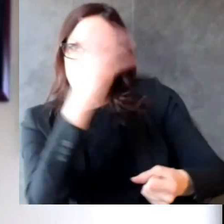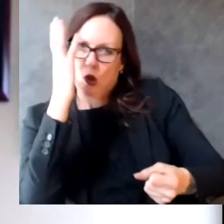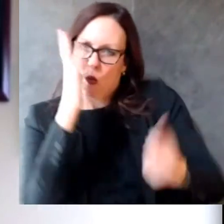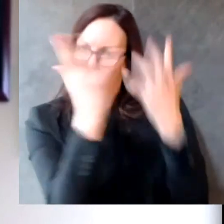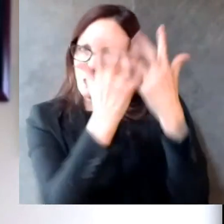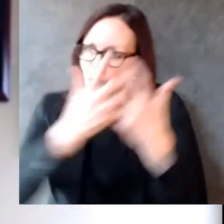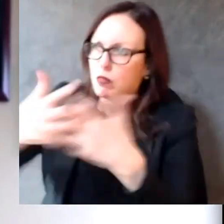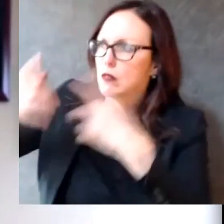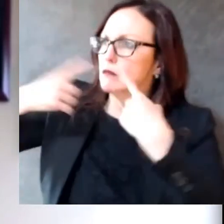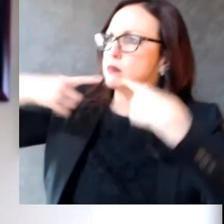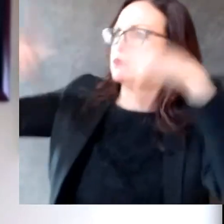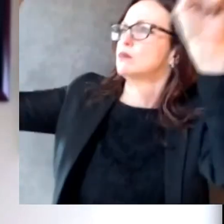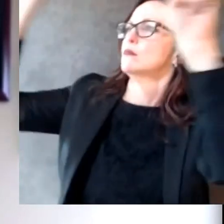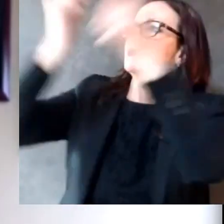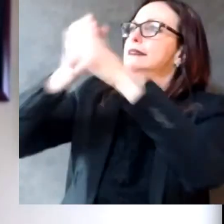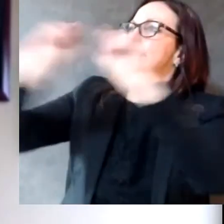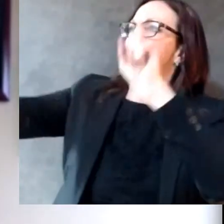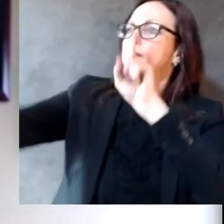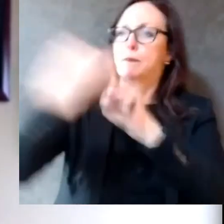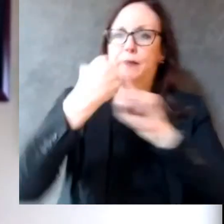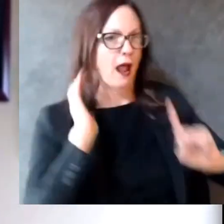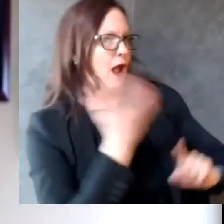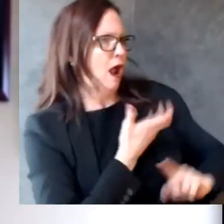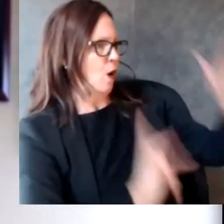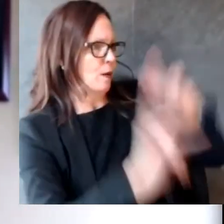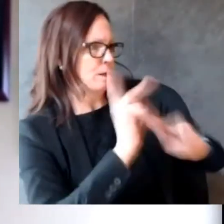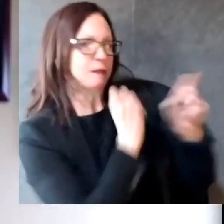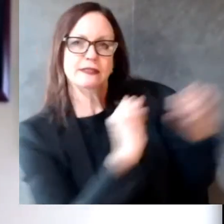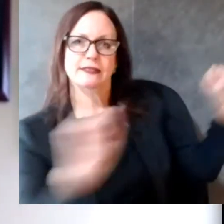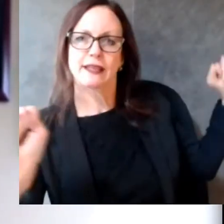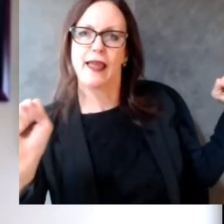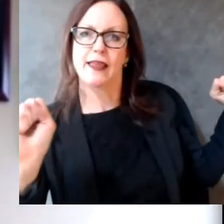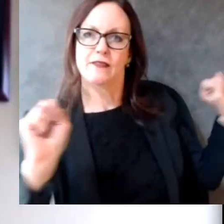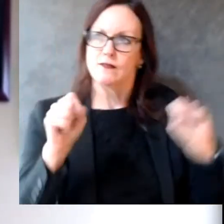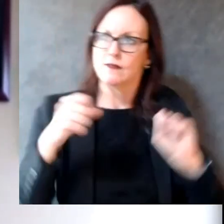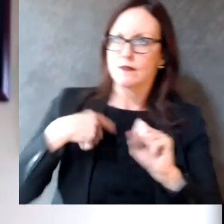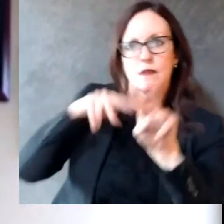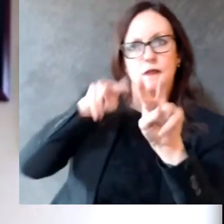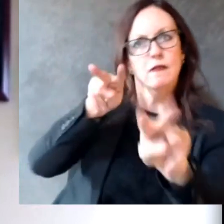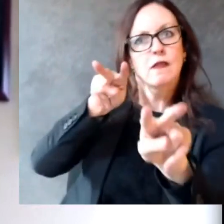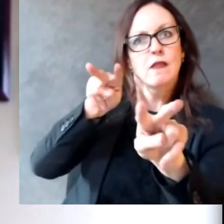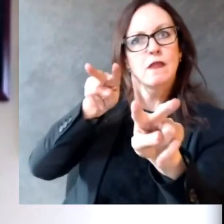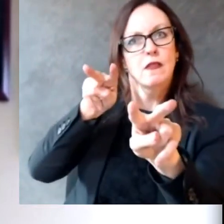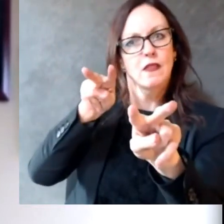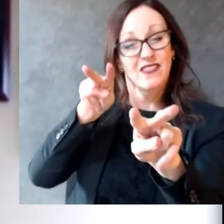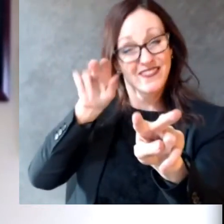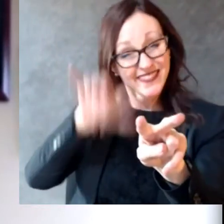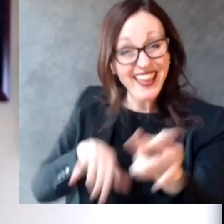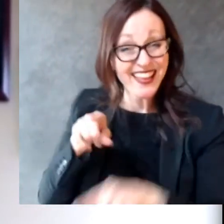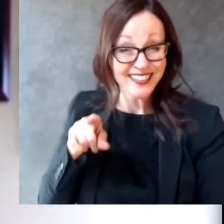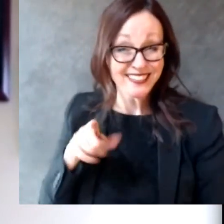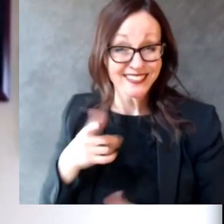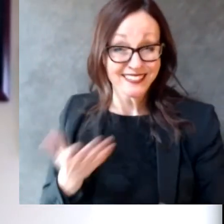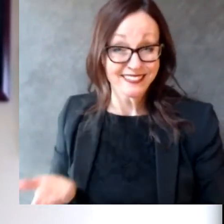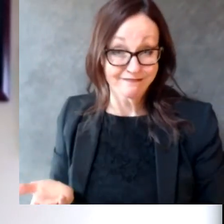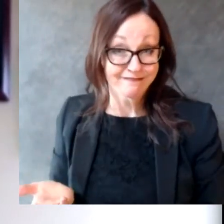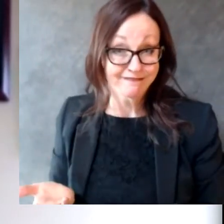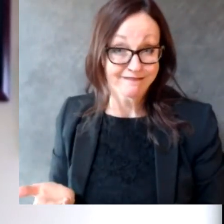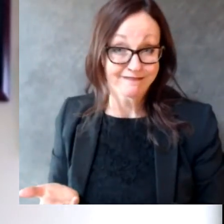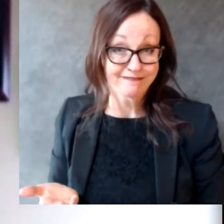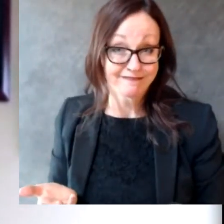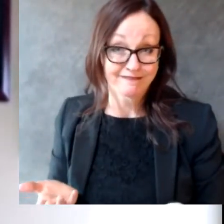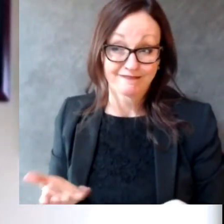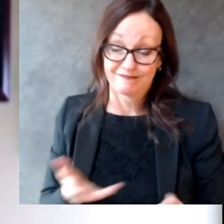becomes complicated, and people tend to wear masks less than they might be comfortable than if they were comfortable wearing a mask in